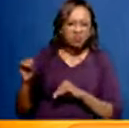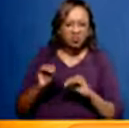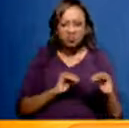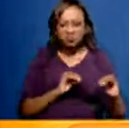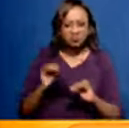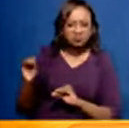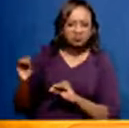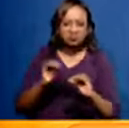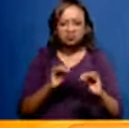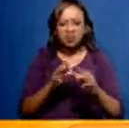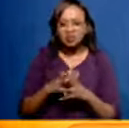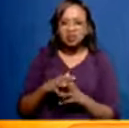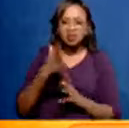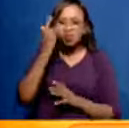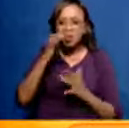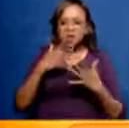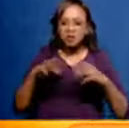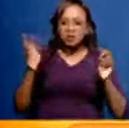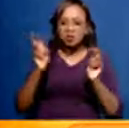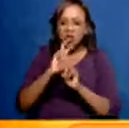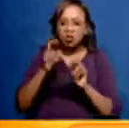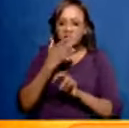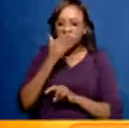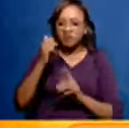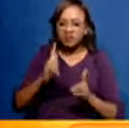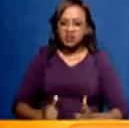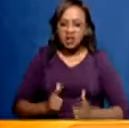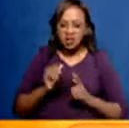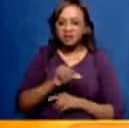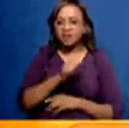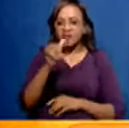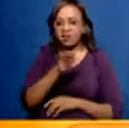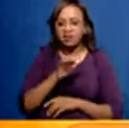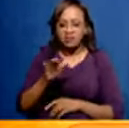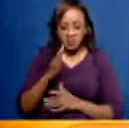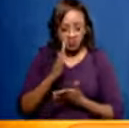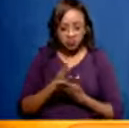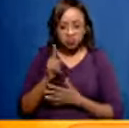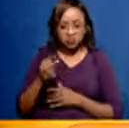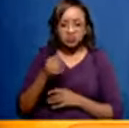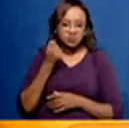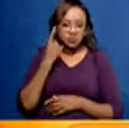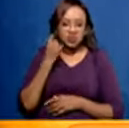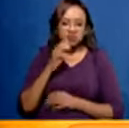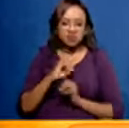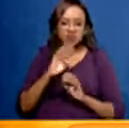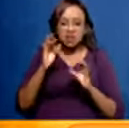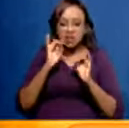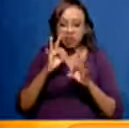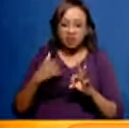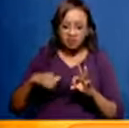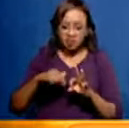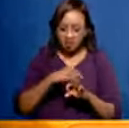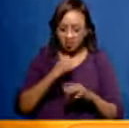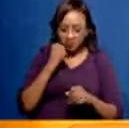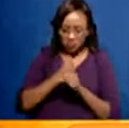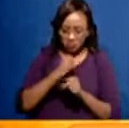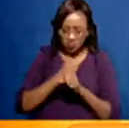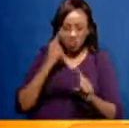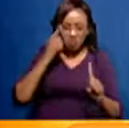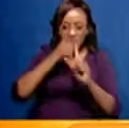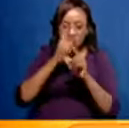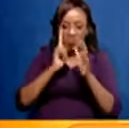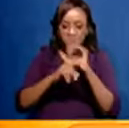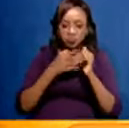they look for better life somewhere else, which is totally understandable? If we were to lift society here at